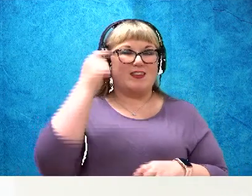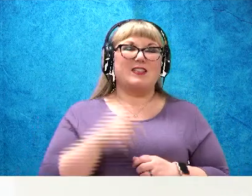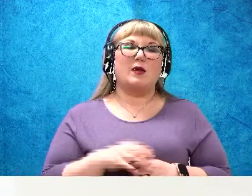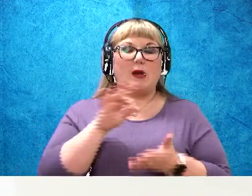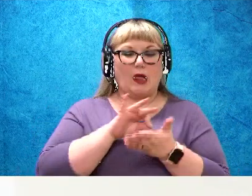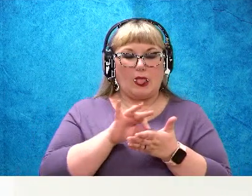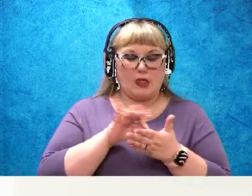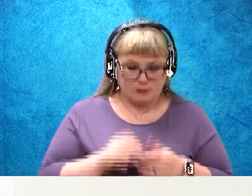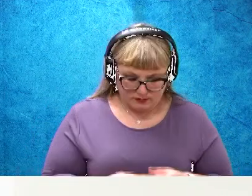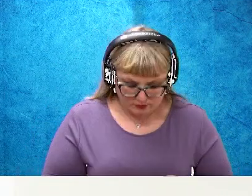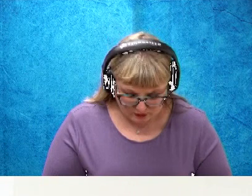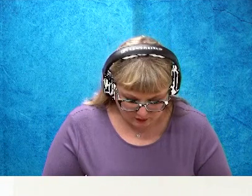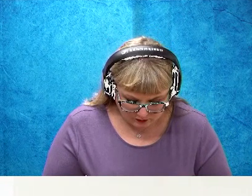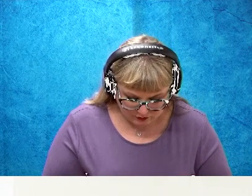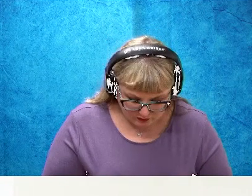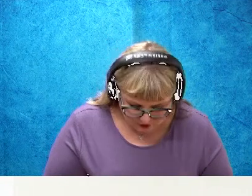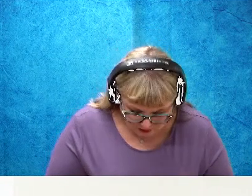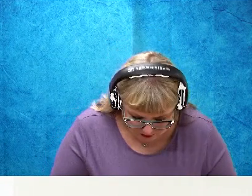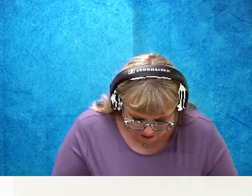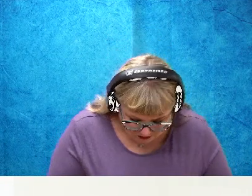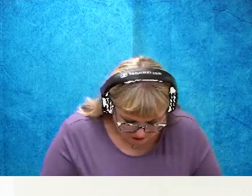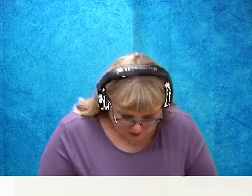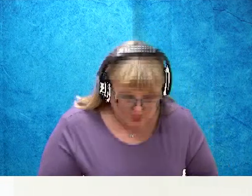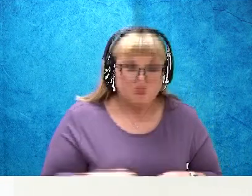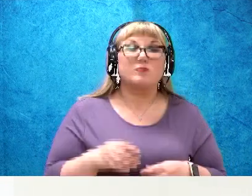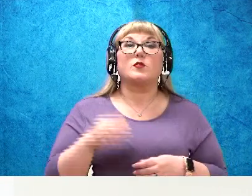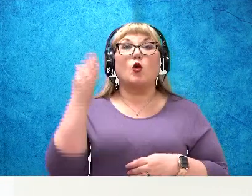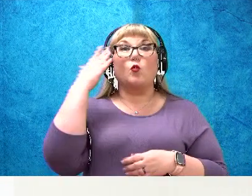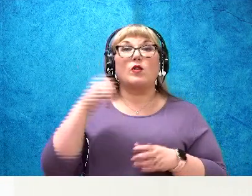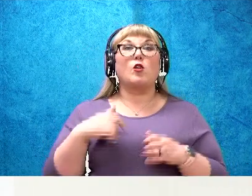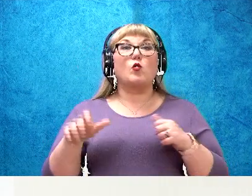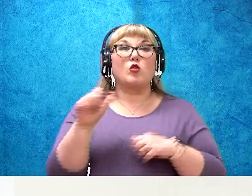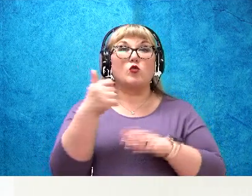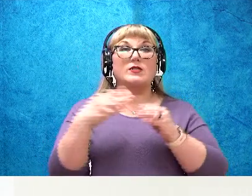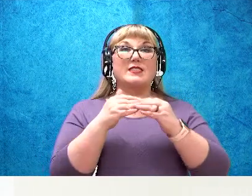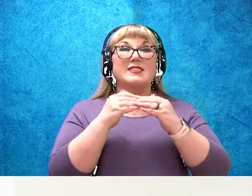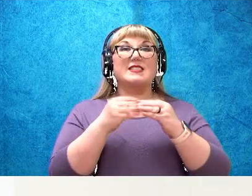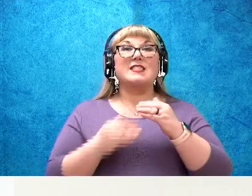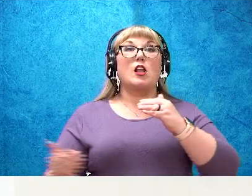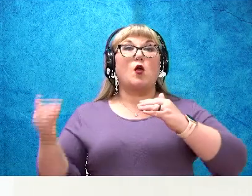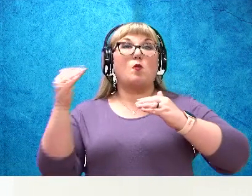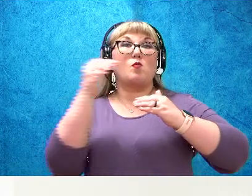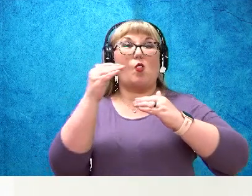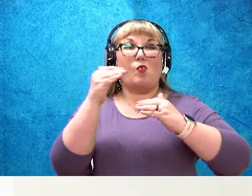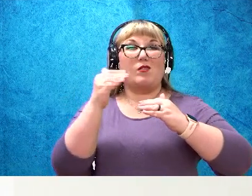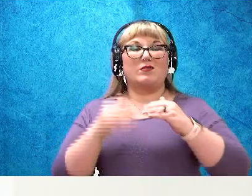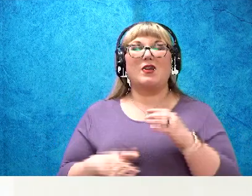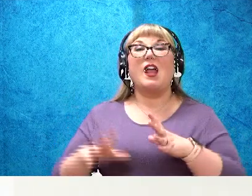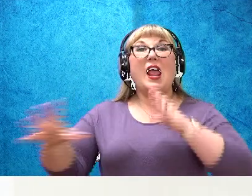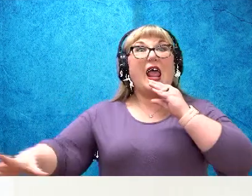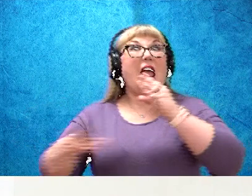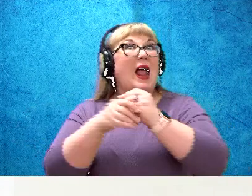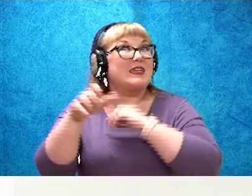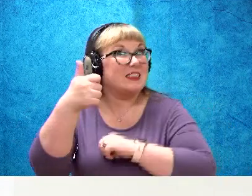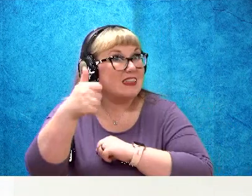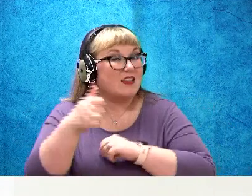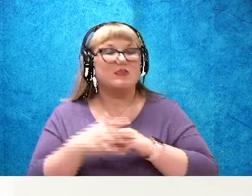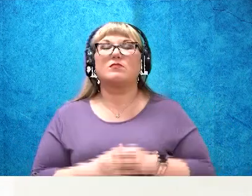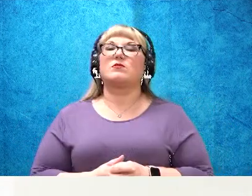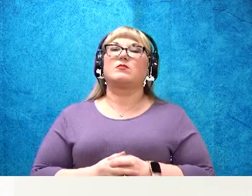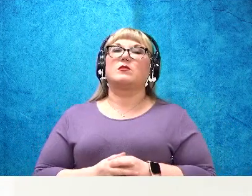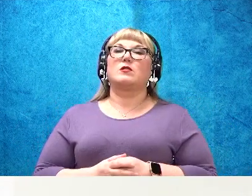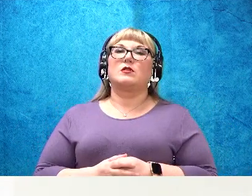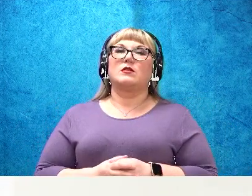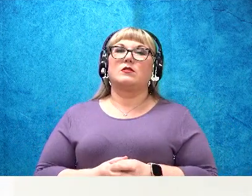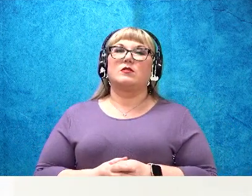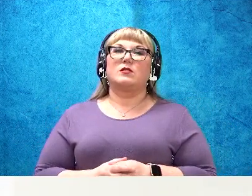counting. So we know we're going 10 more. We're adding a 10